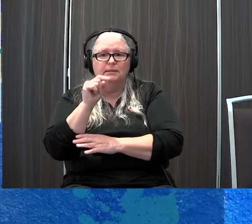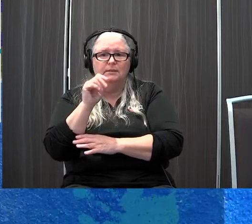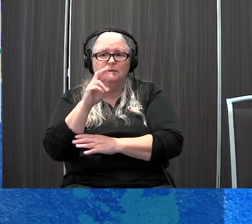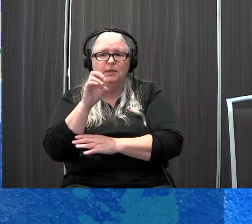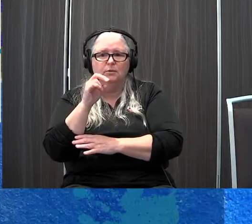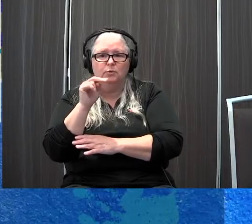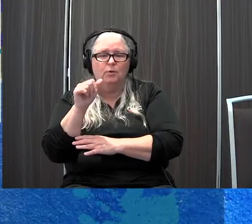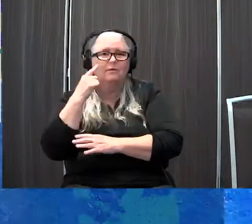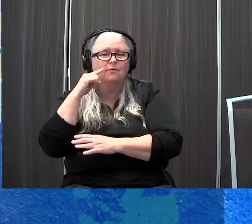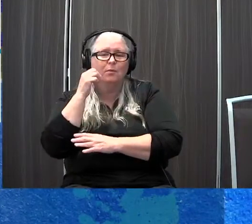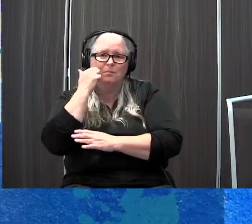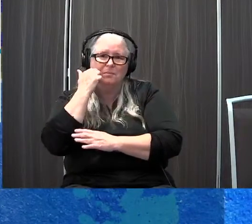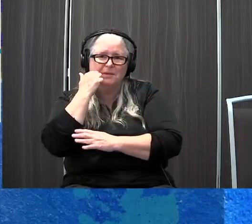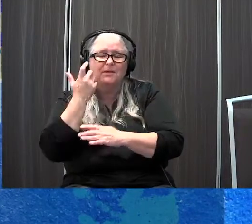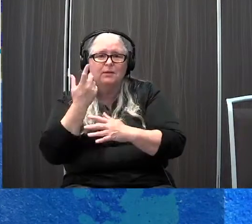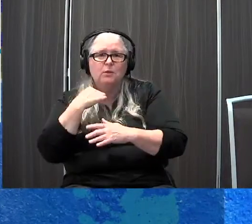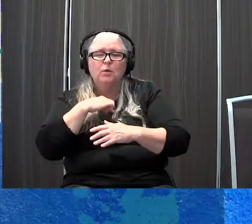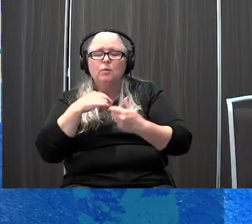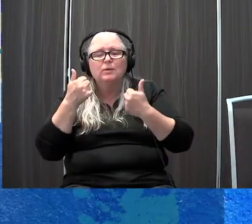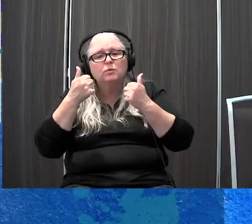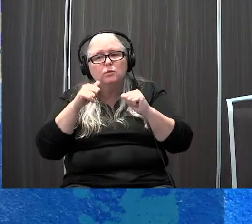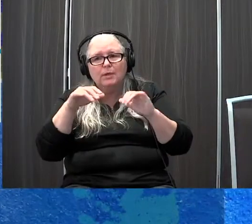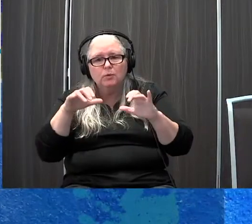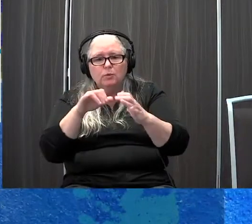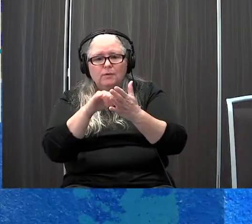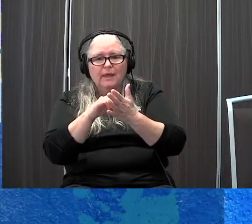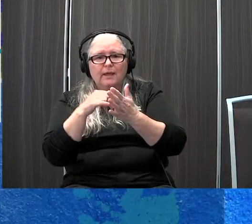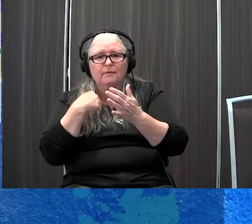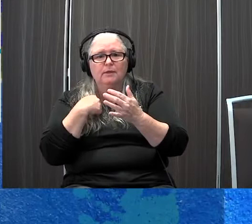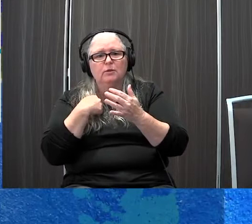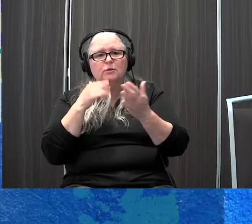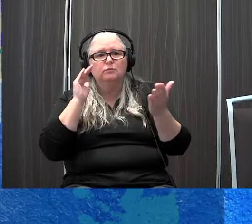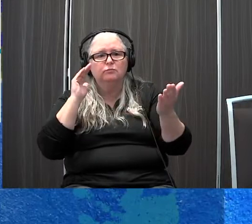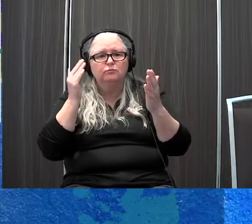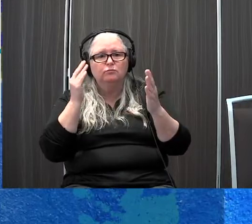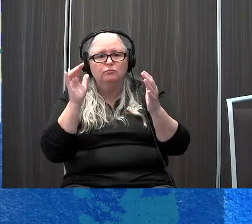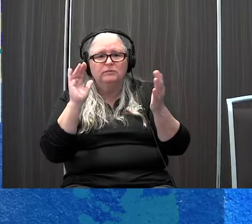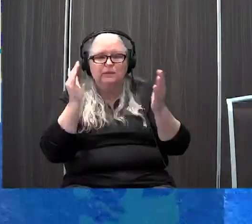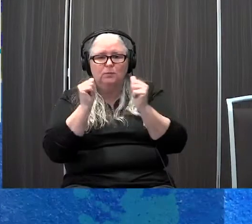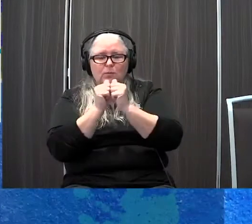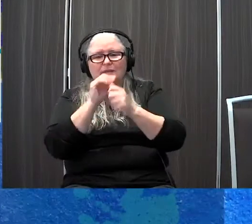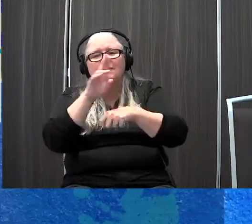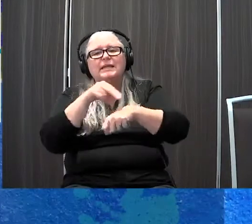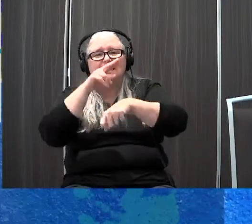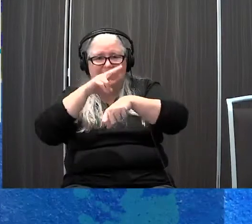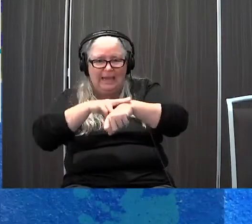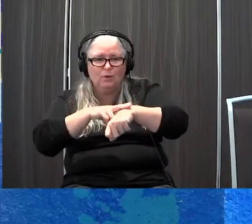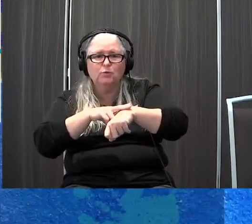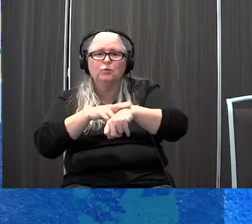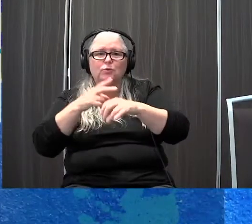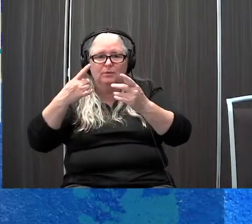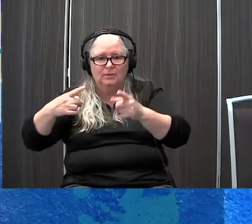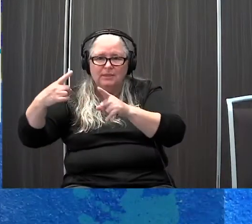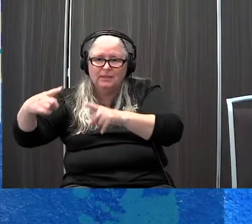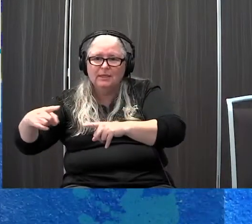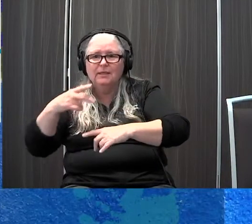we try and do this in a way to mimic the natural puberty, so we start with very low doses and go